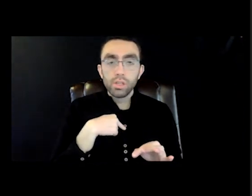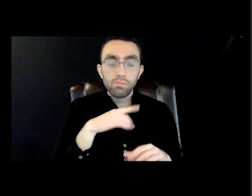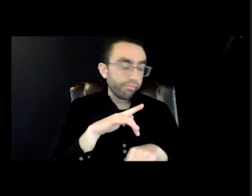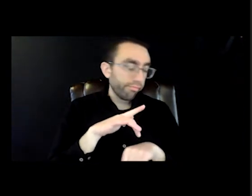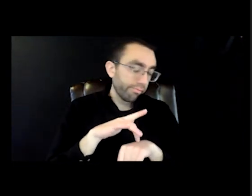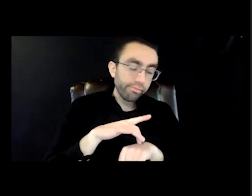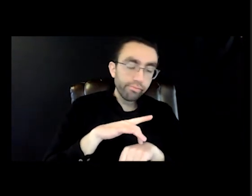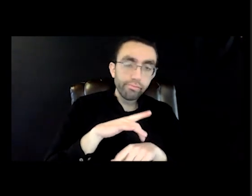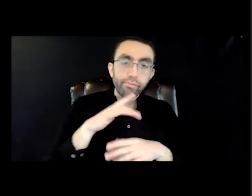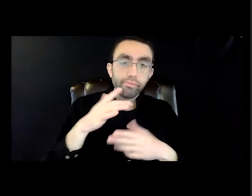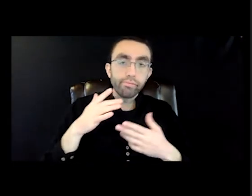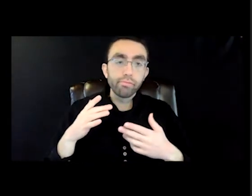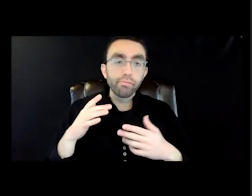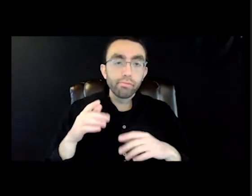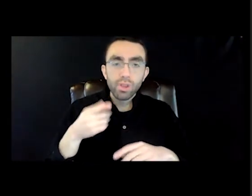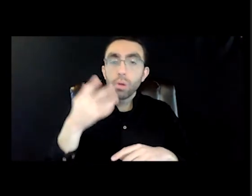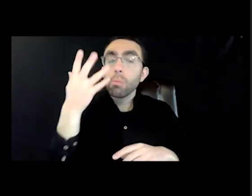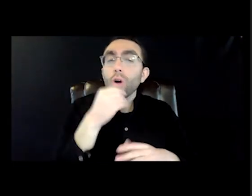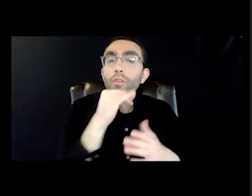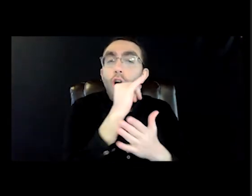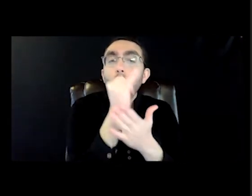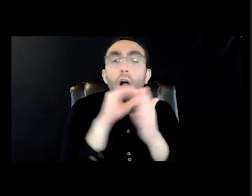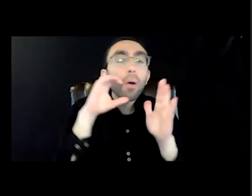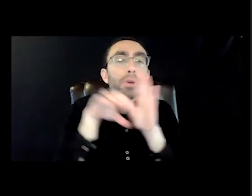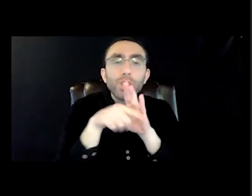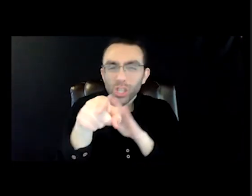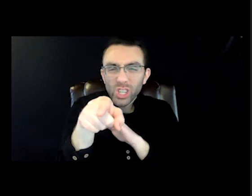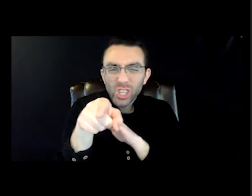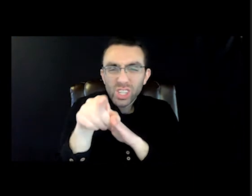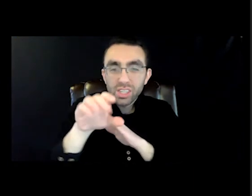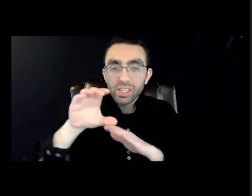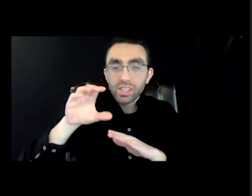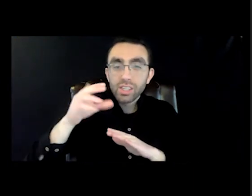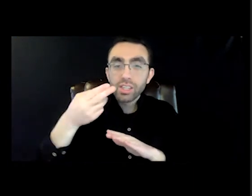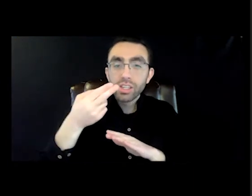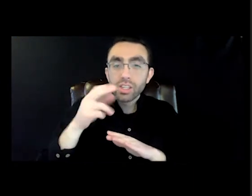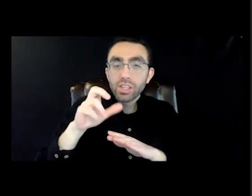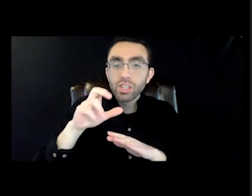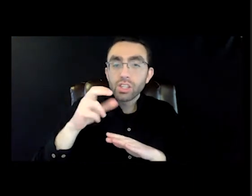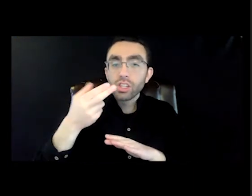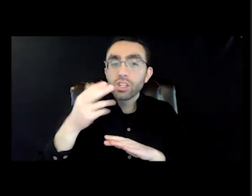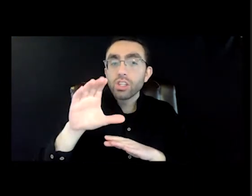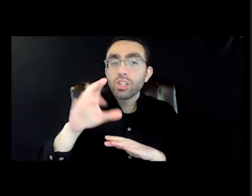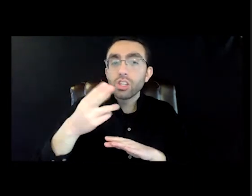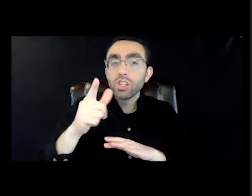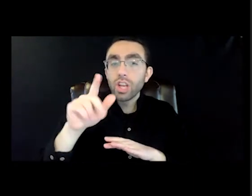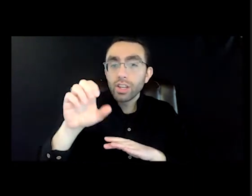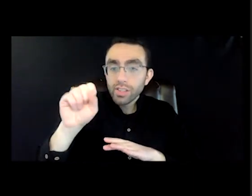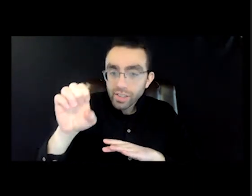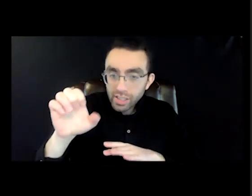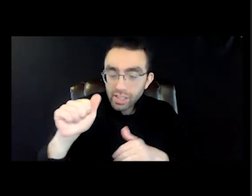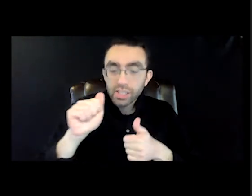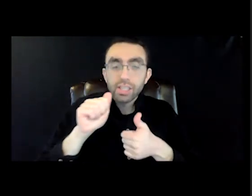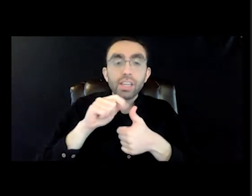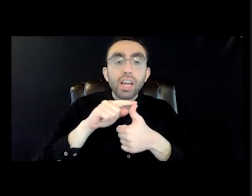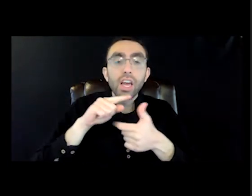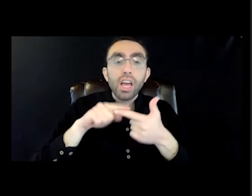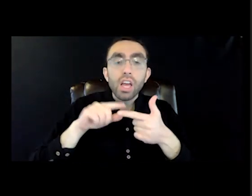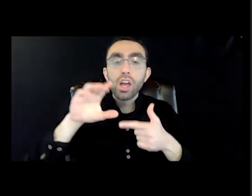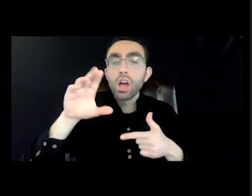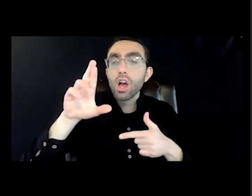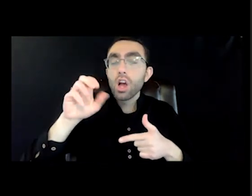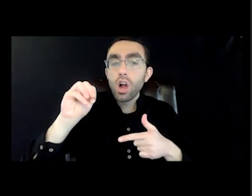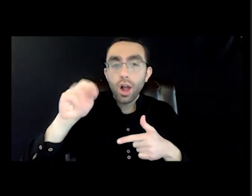shout out Chelsea, who runs our amazing art residency for teens, and Carmen, who's a brilliant artist